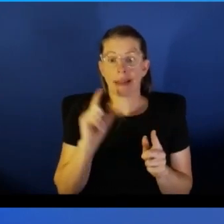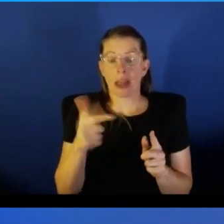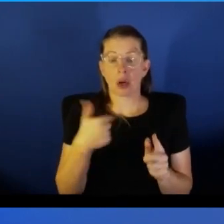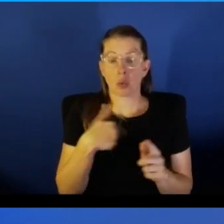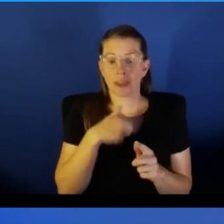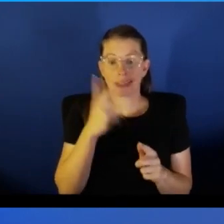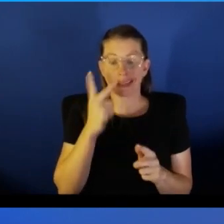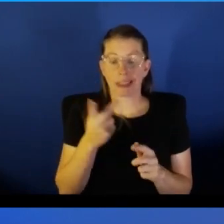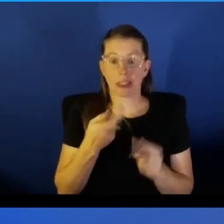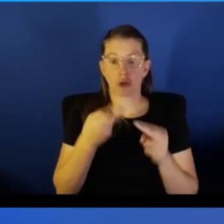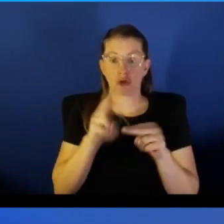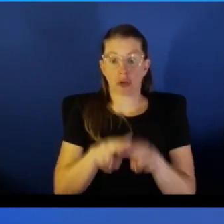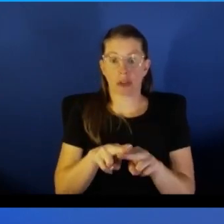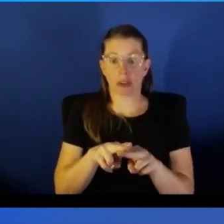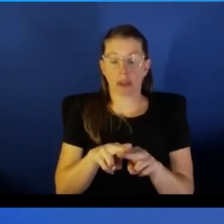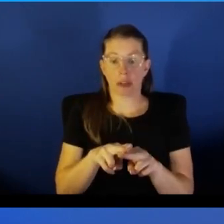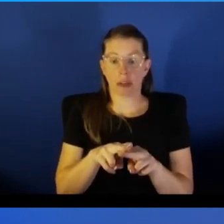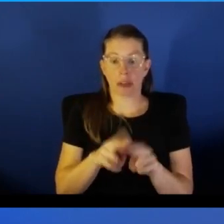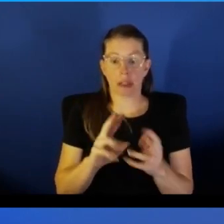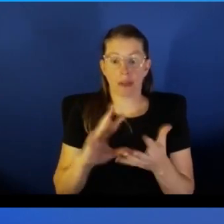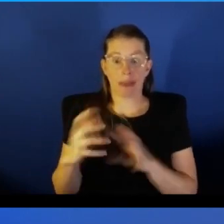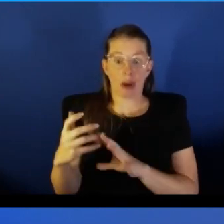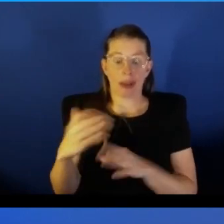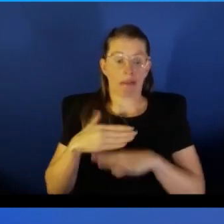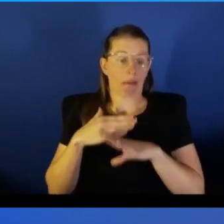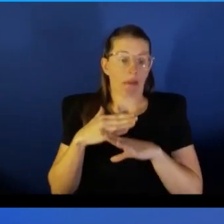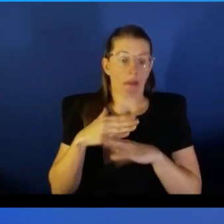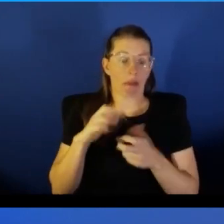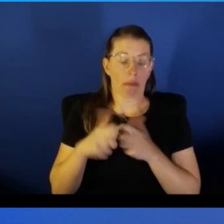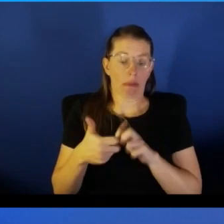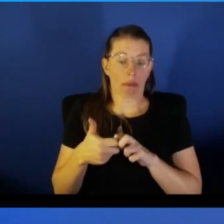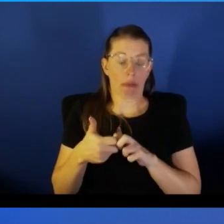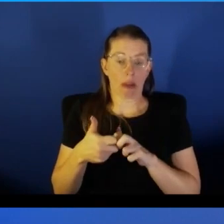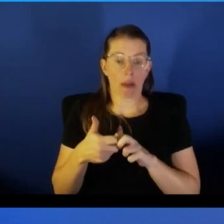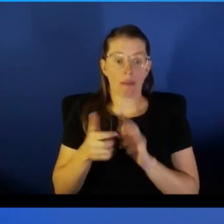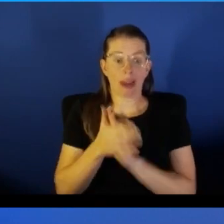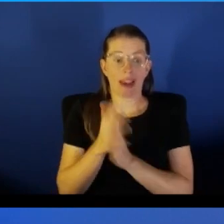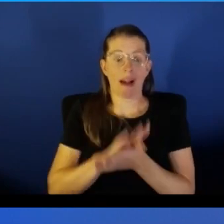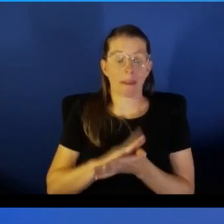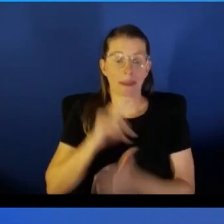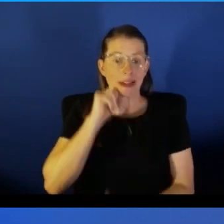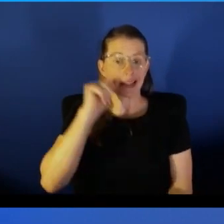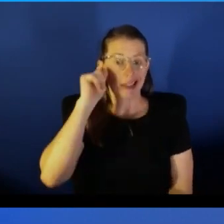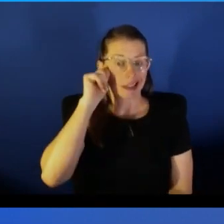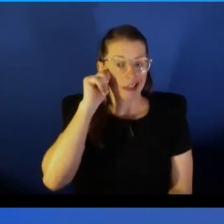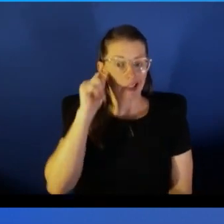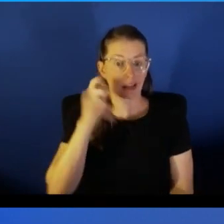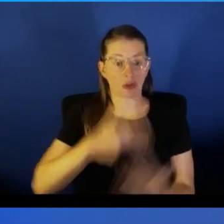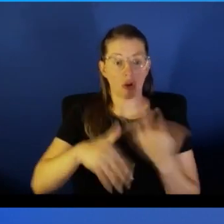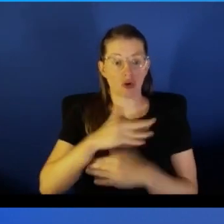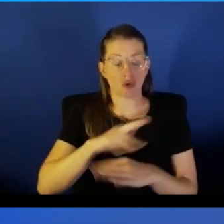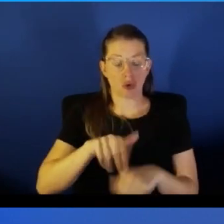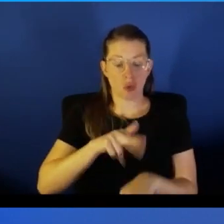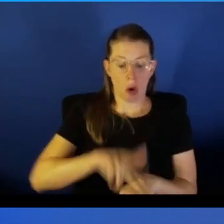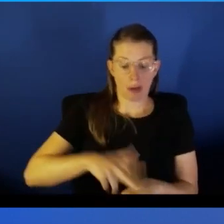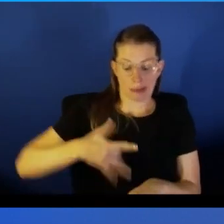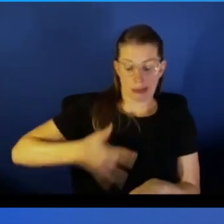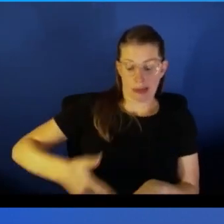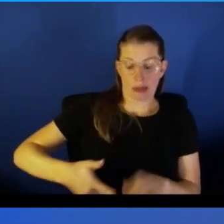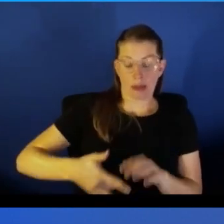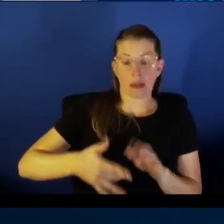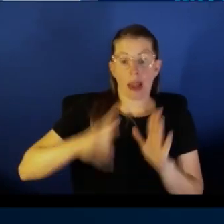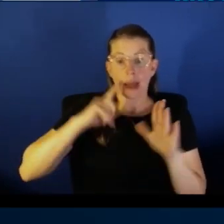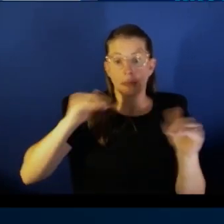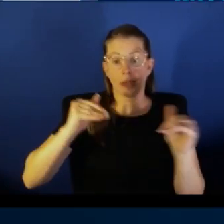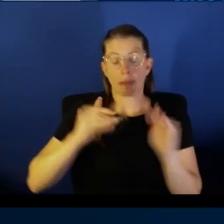increase in impairment and difficulties as girls become teens, and those social norms and expectations become much more difficult. Right, so